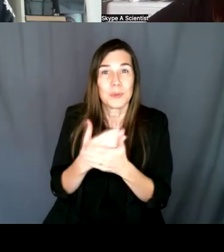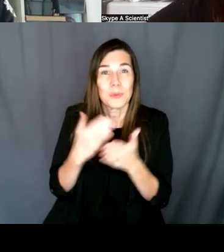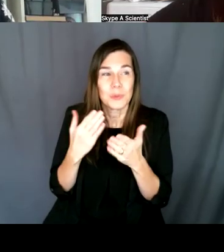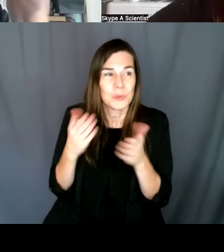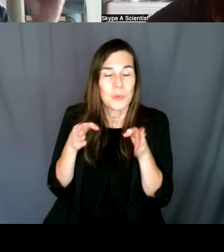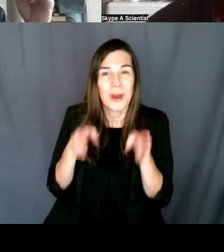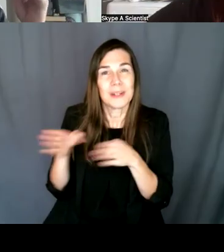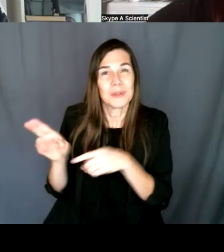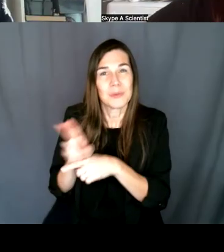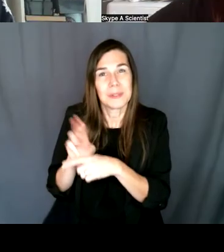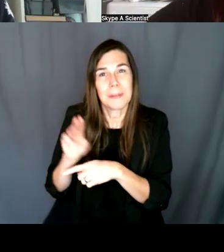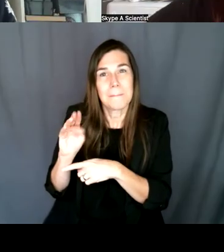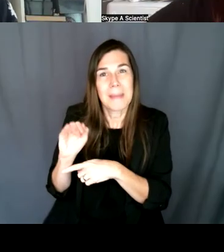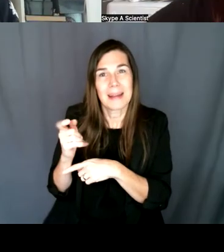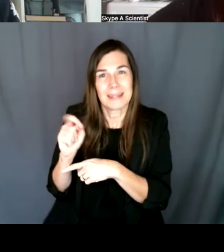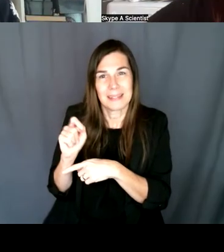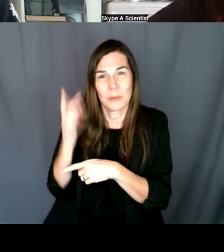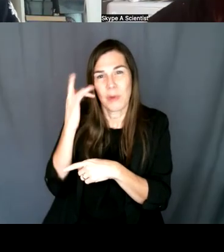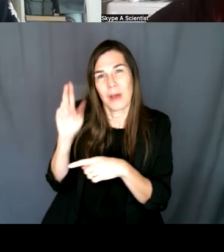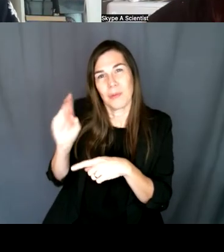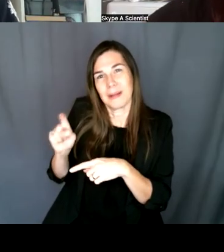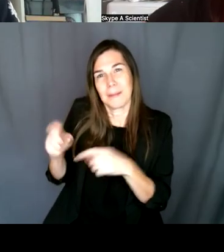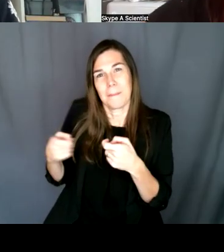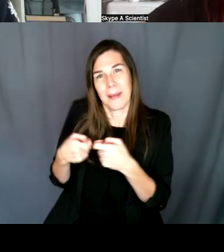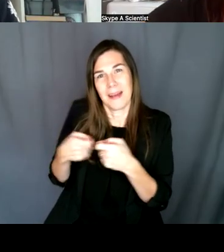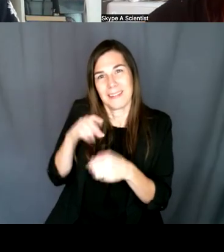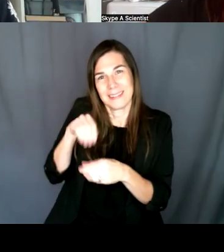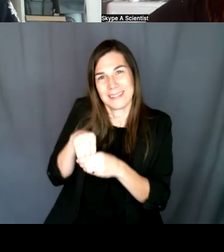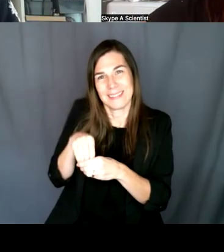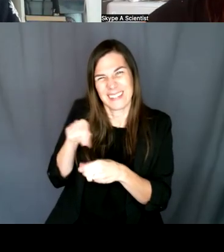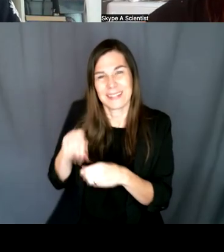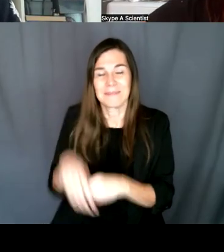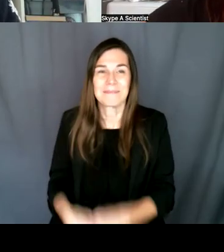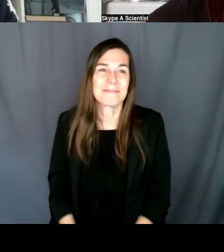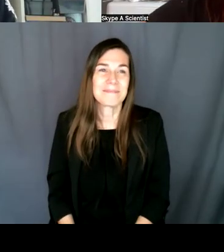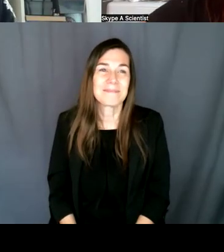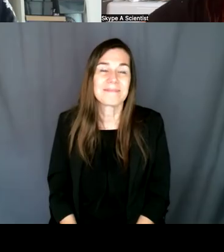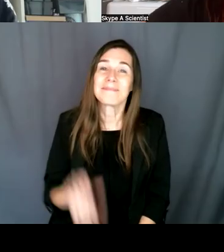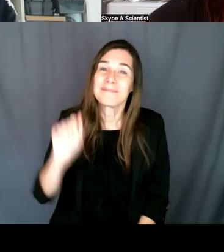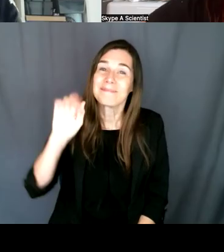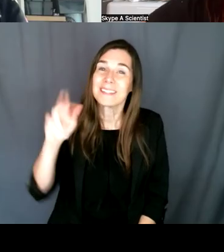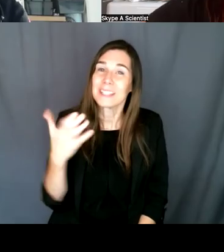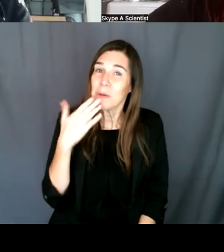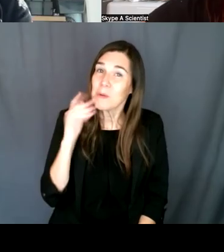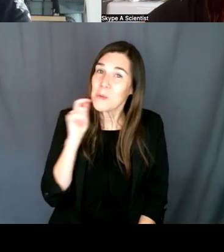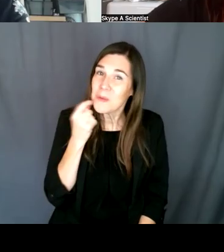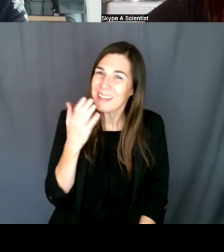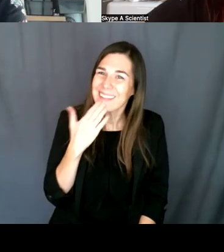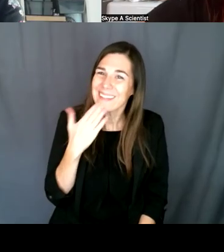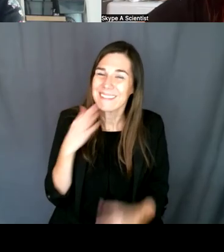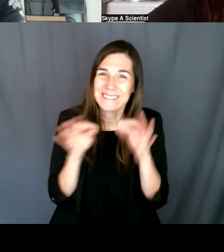magnets, which is why we need the battery in there. Very cool. Thank you for that. Okay.